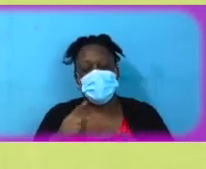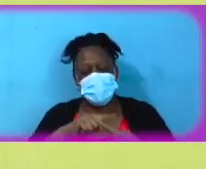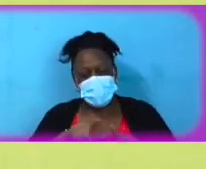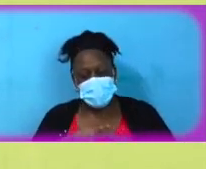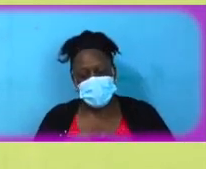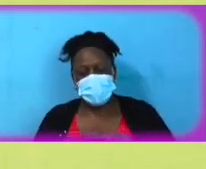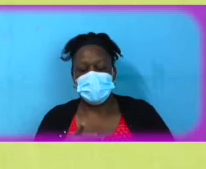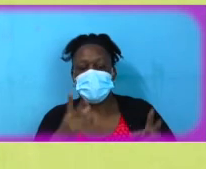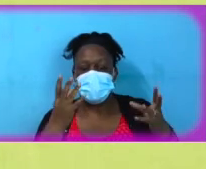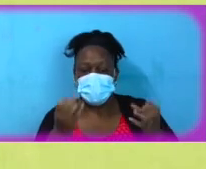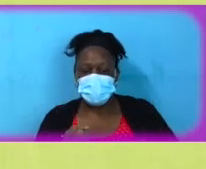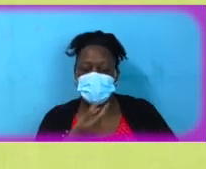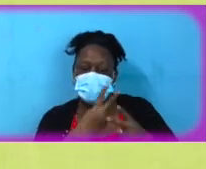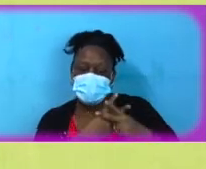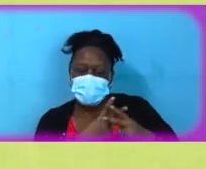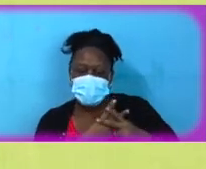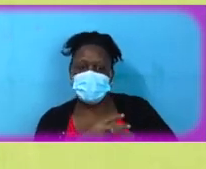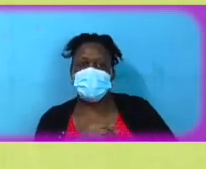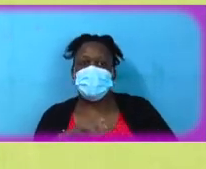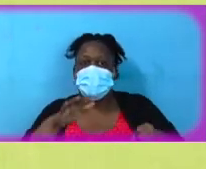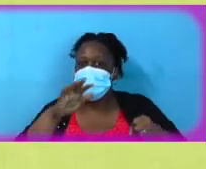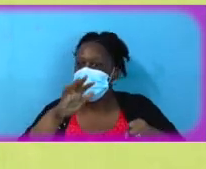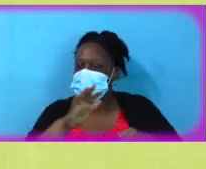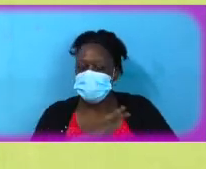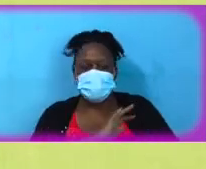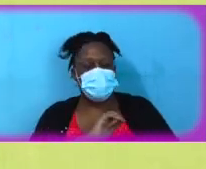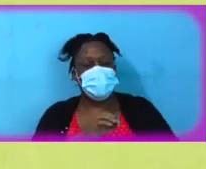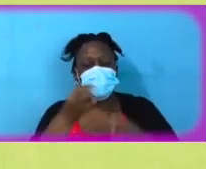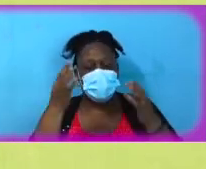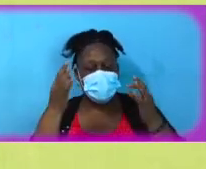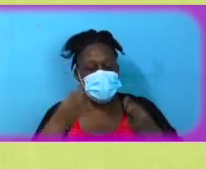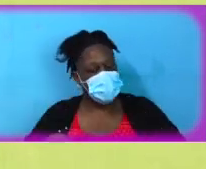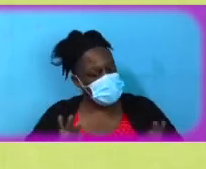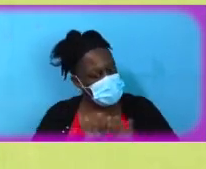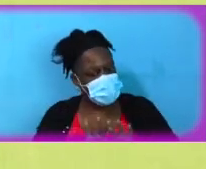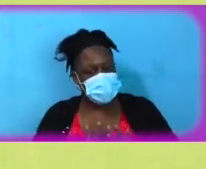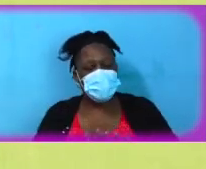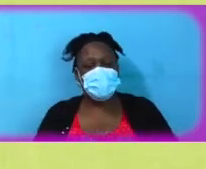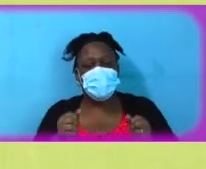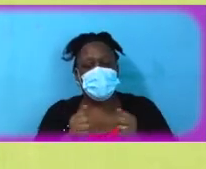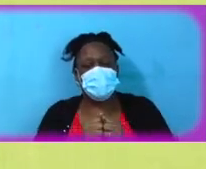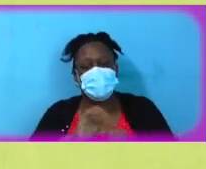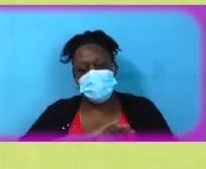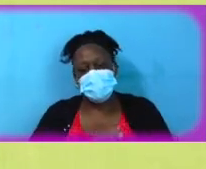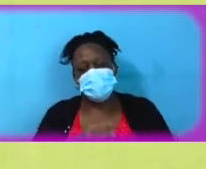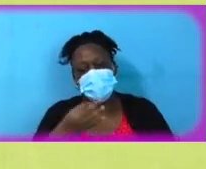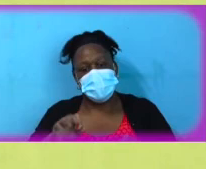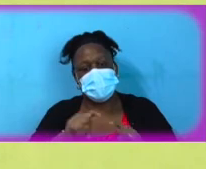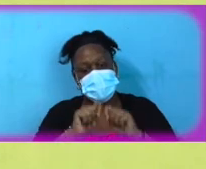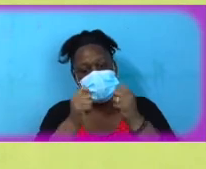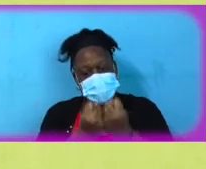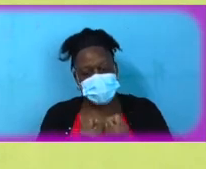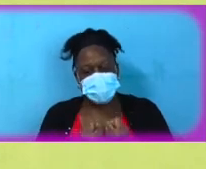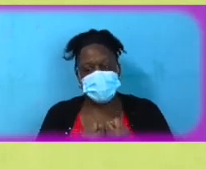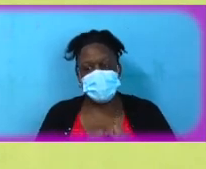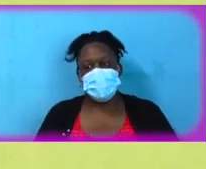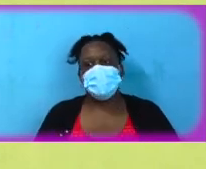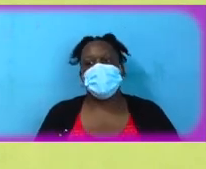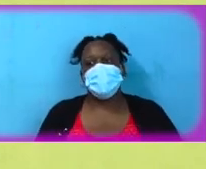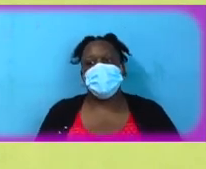to our schools. The education system remains a top priority for the National Task Force